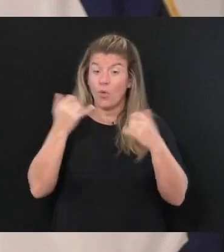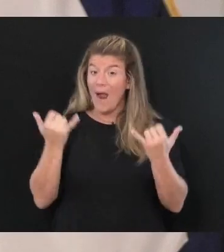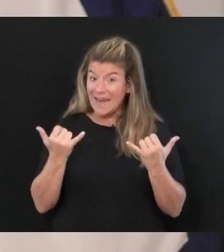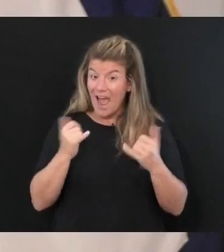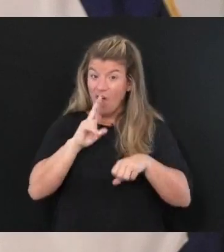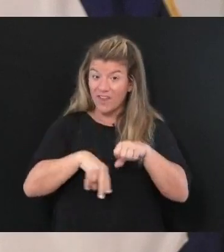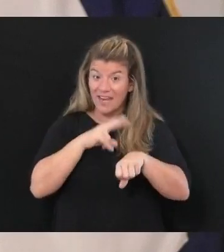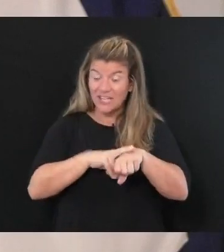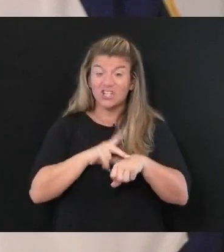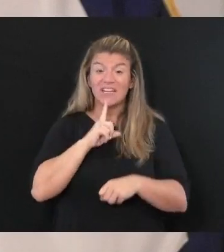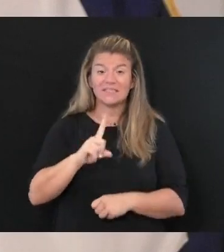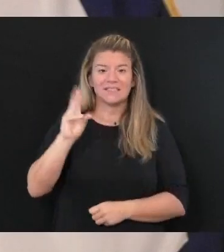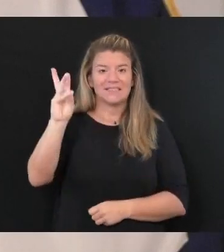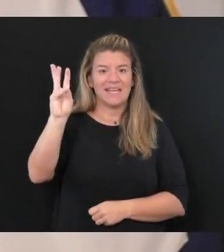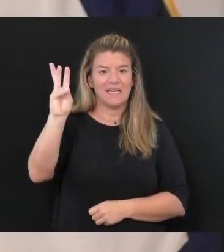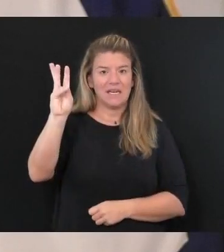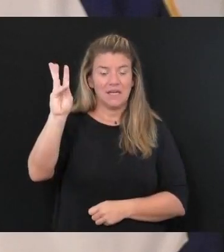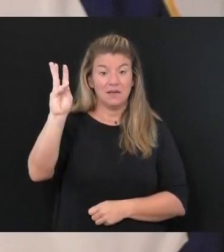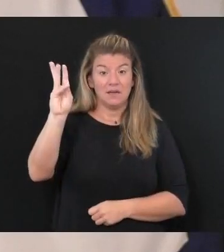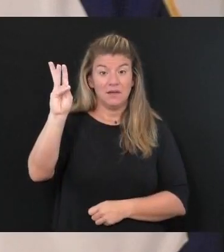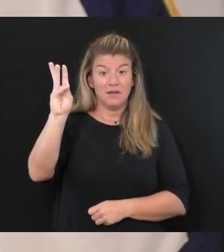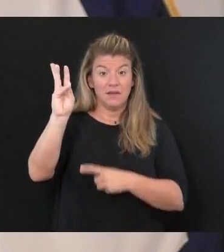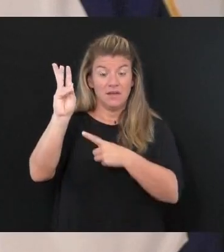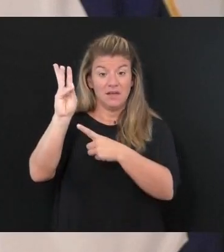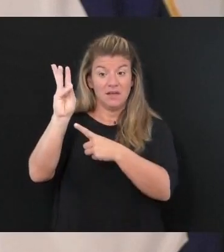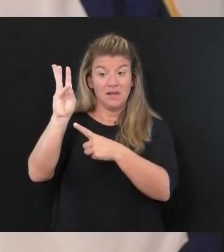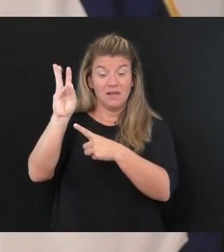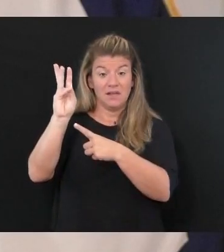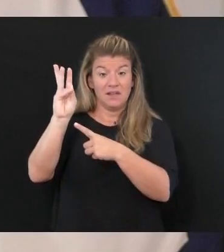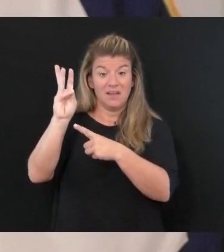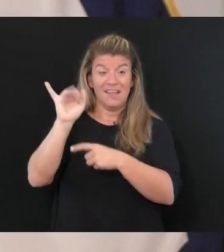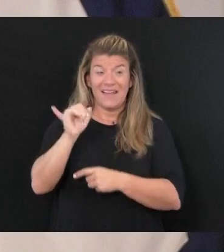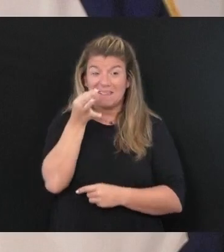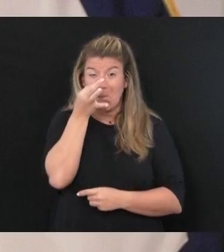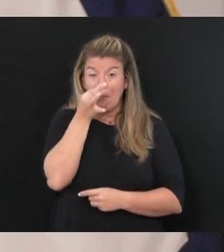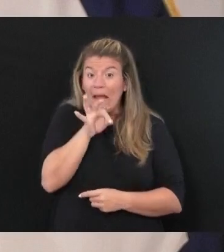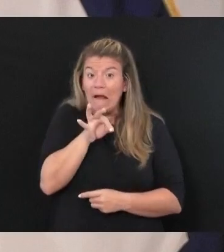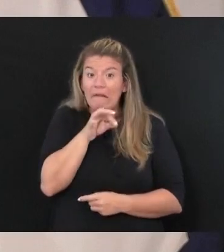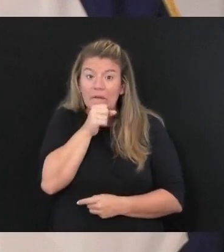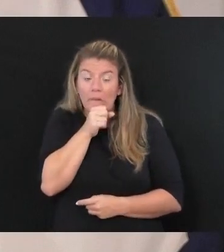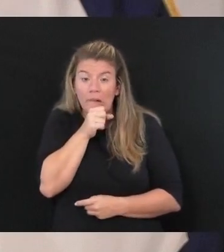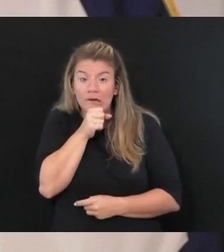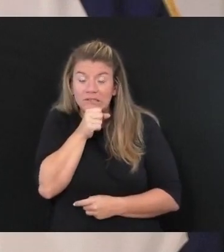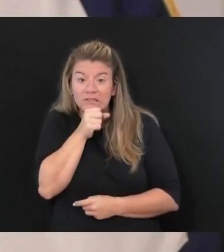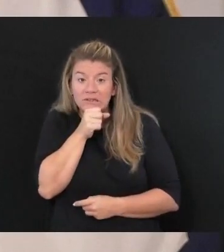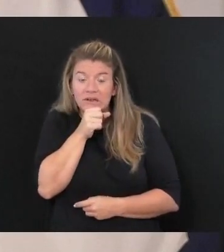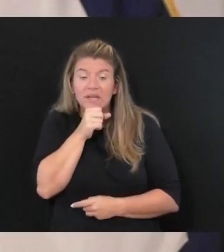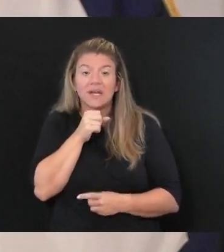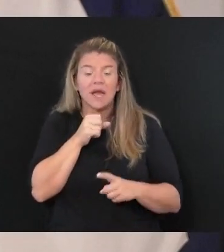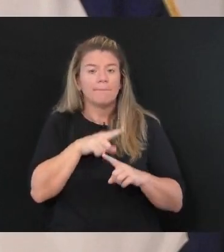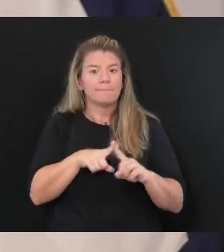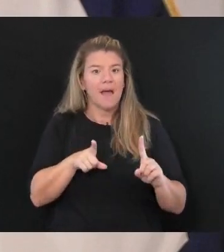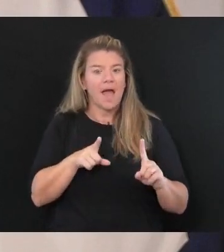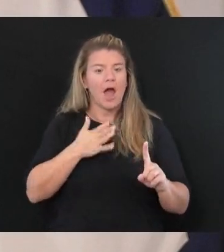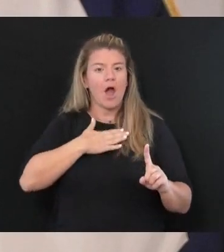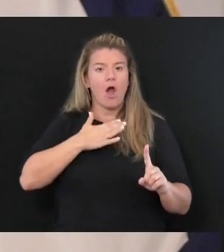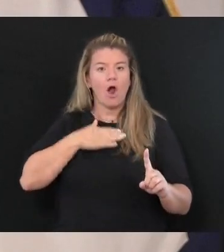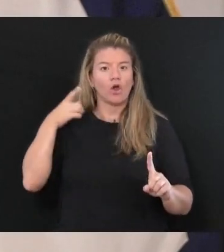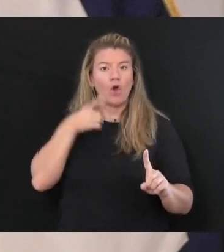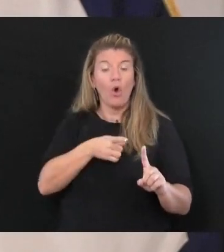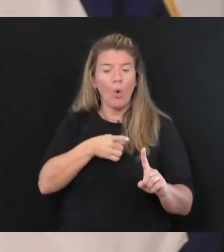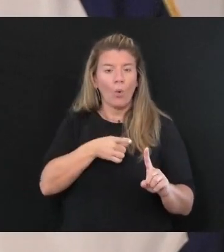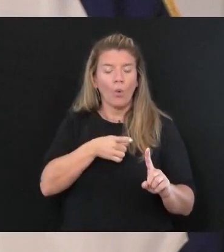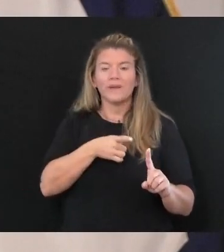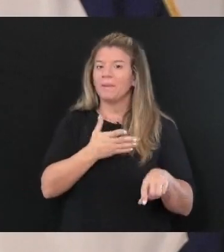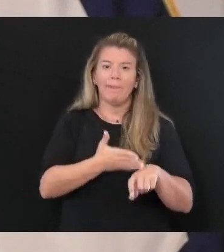about 16. Now that barely gets you into orange, but we want to be better naturally